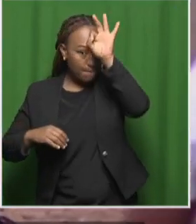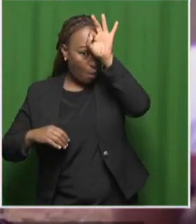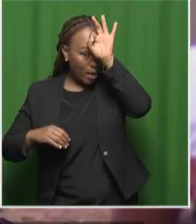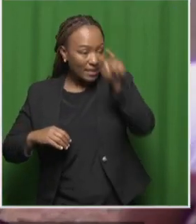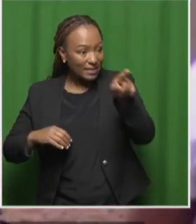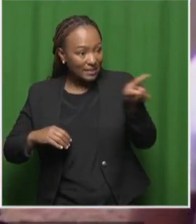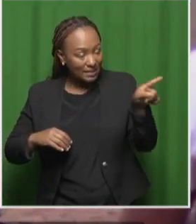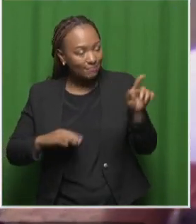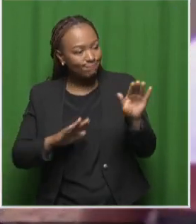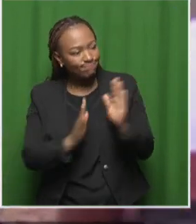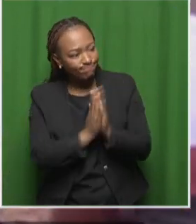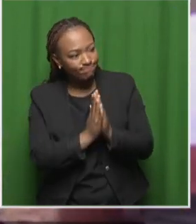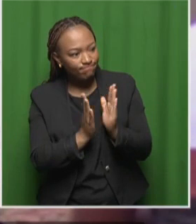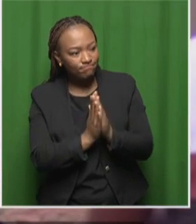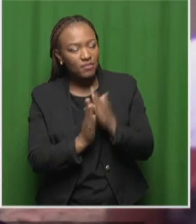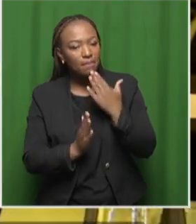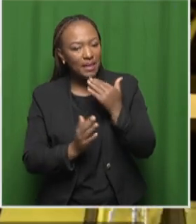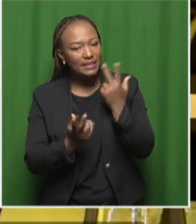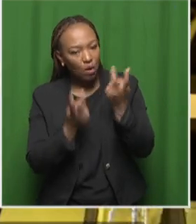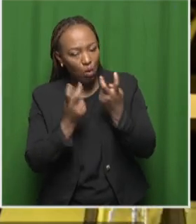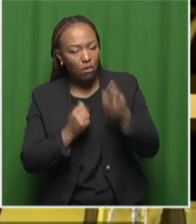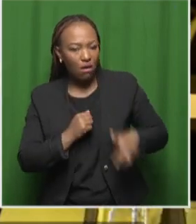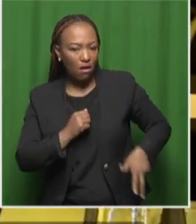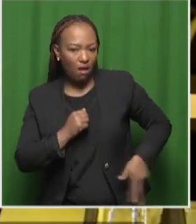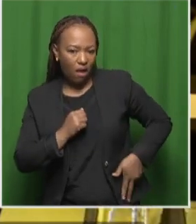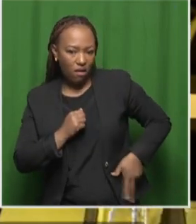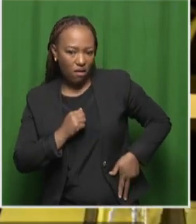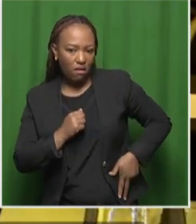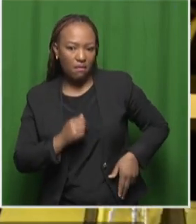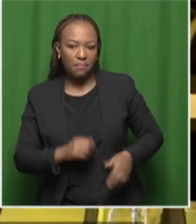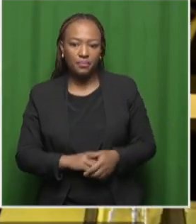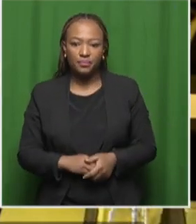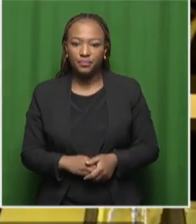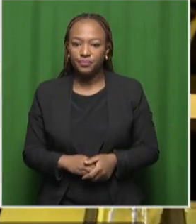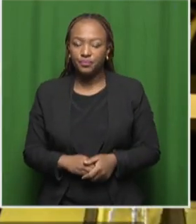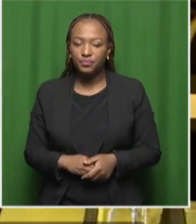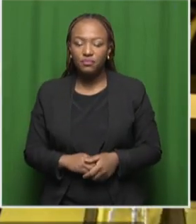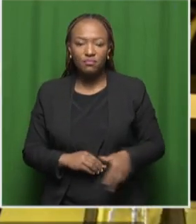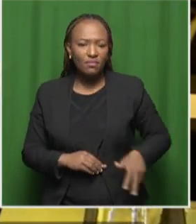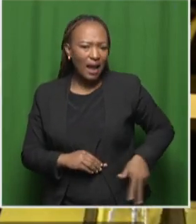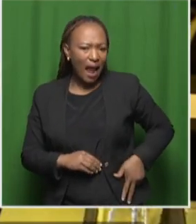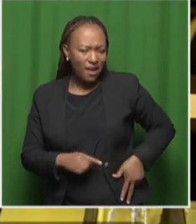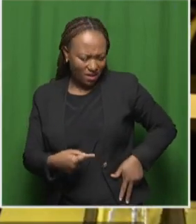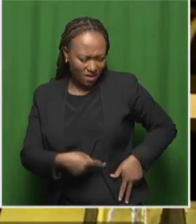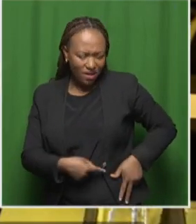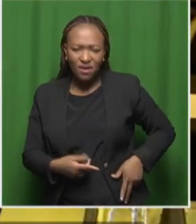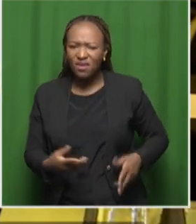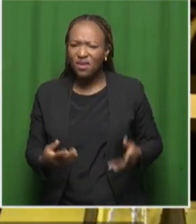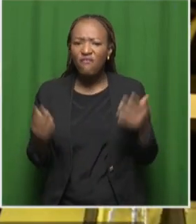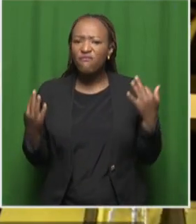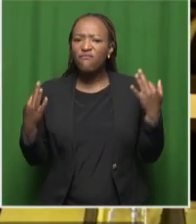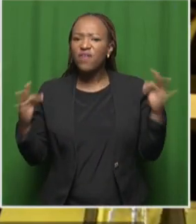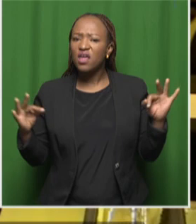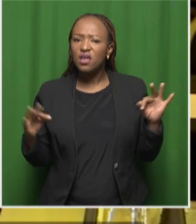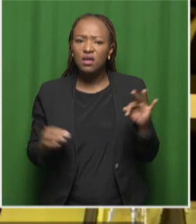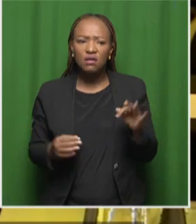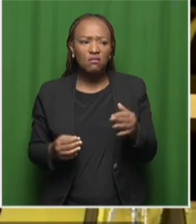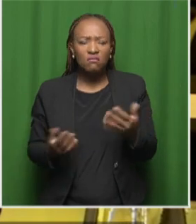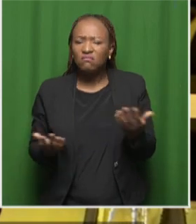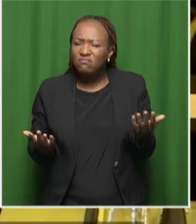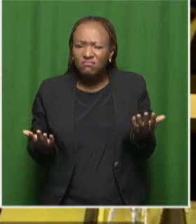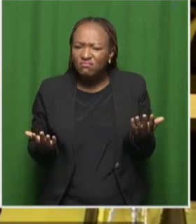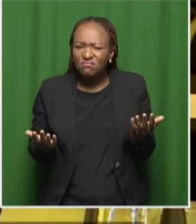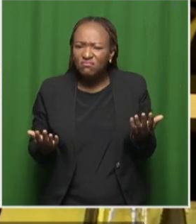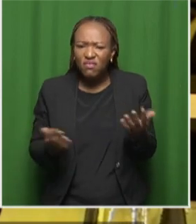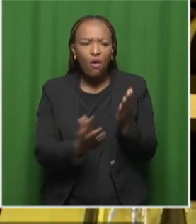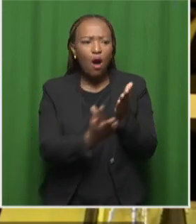firearms. Guns cannot be so freely available. Where do they get it from? Needs to be